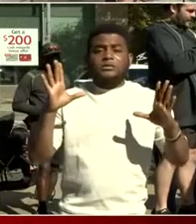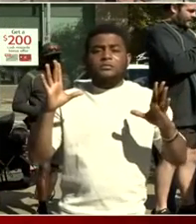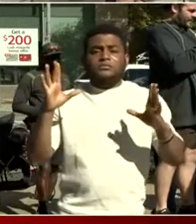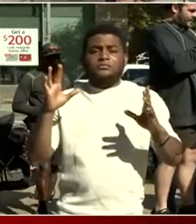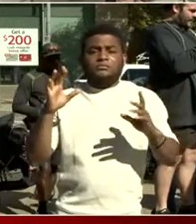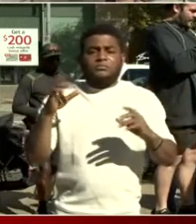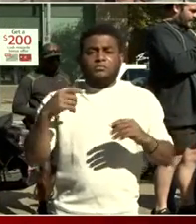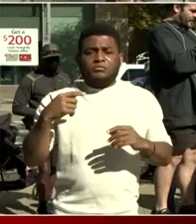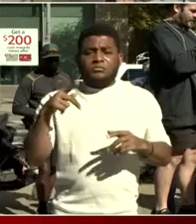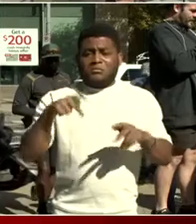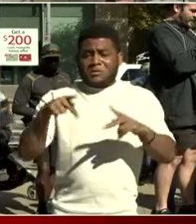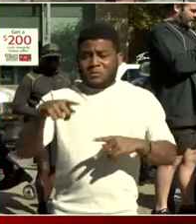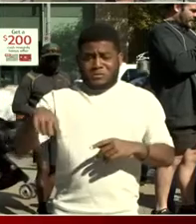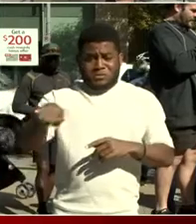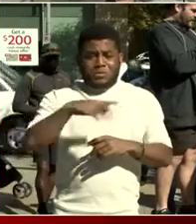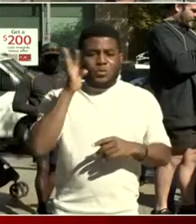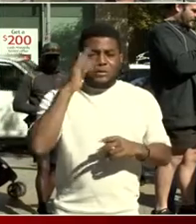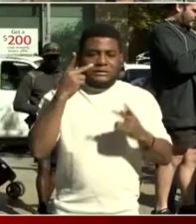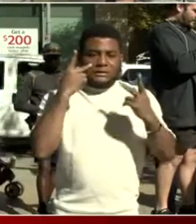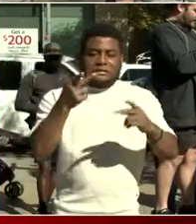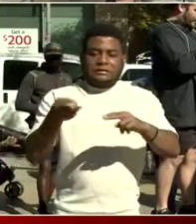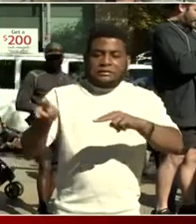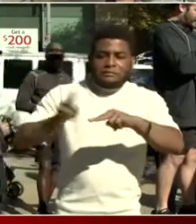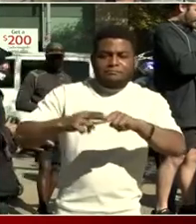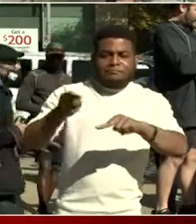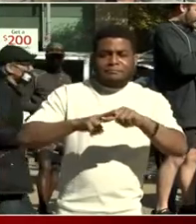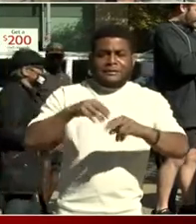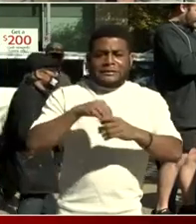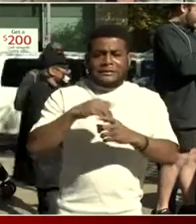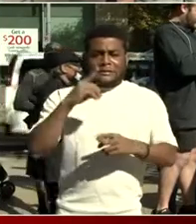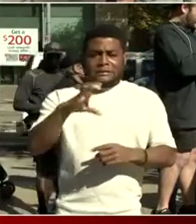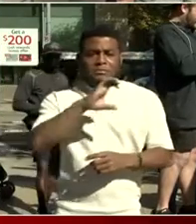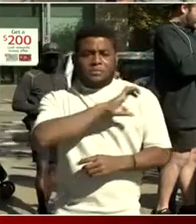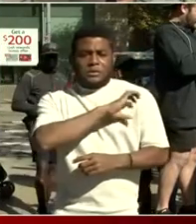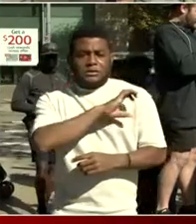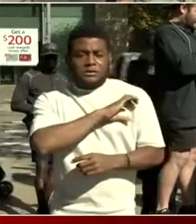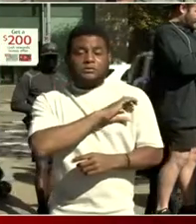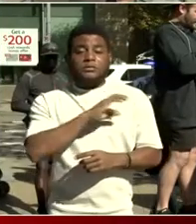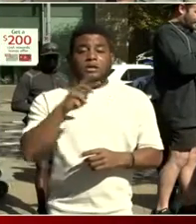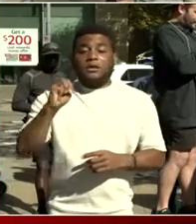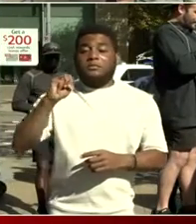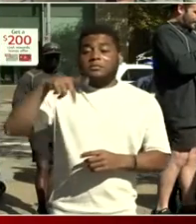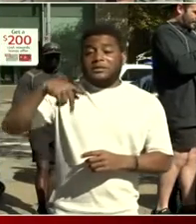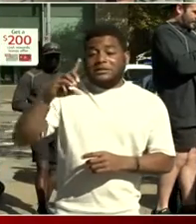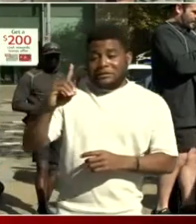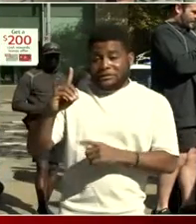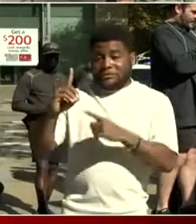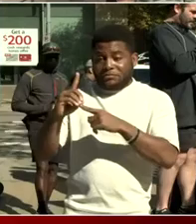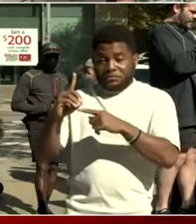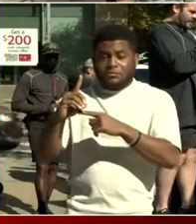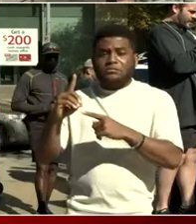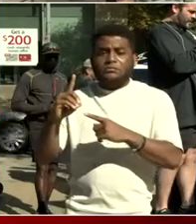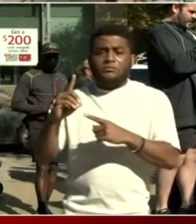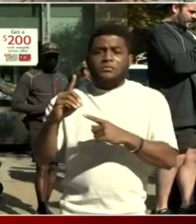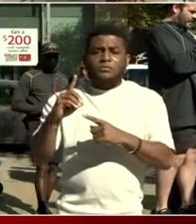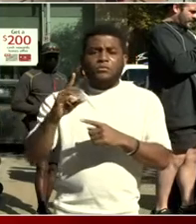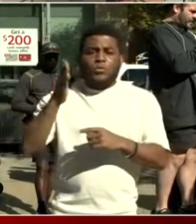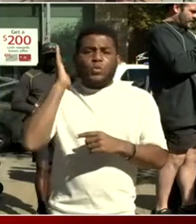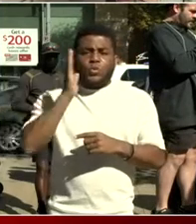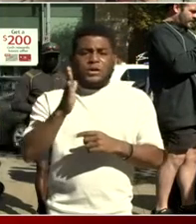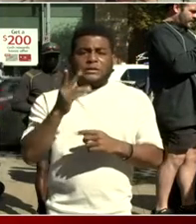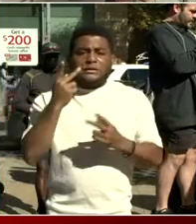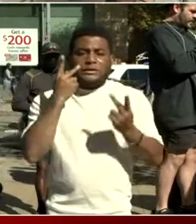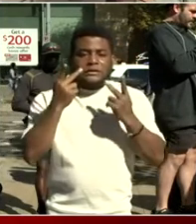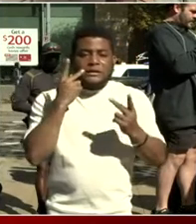increased MPD presence. However, most of MPD's engagement will be with those who've been